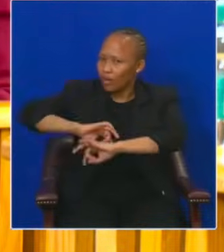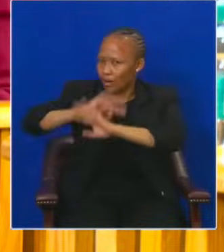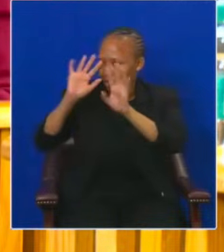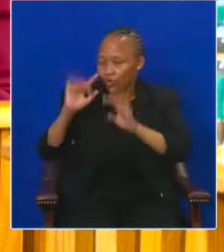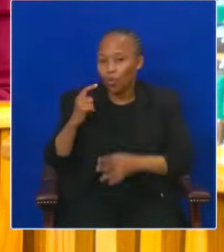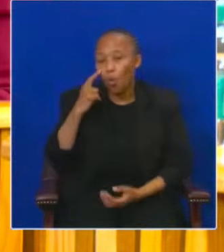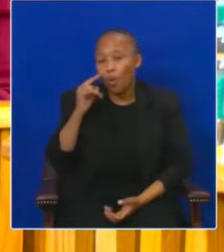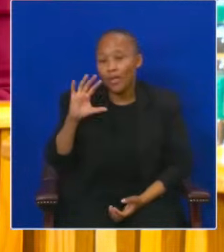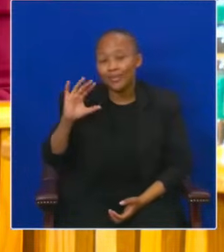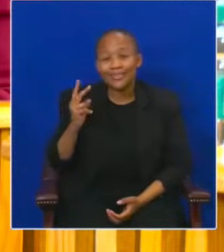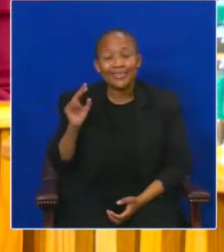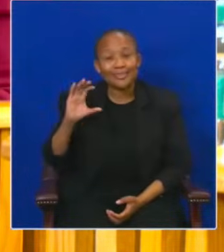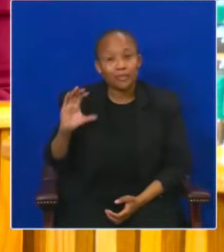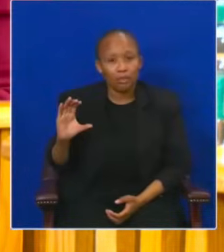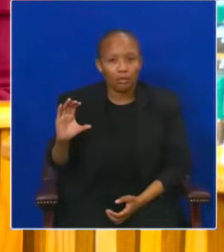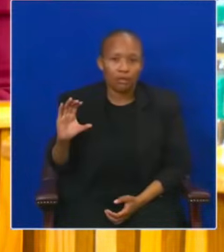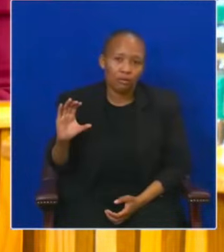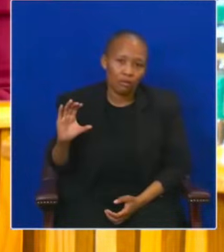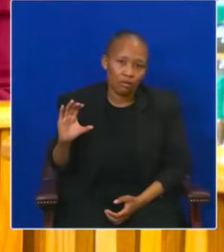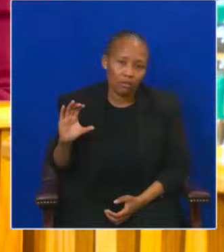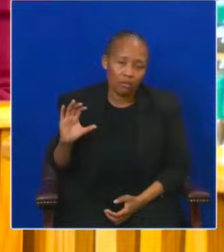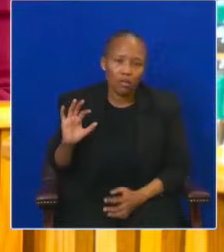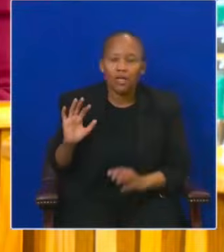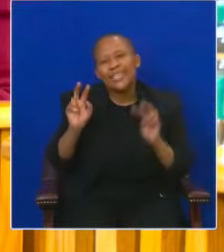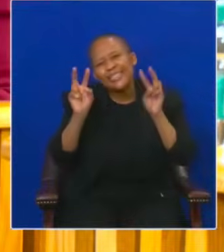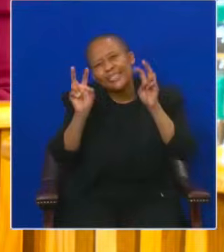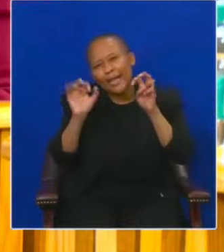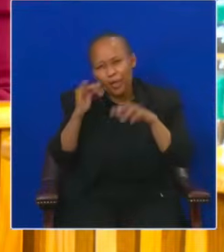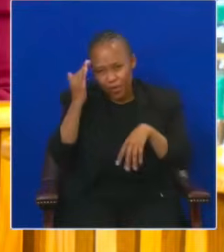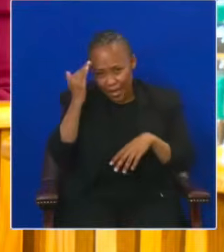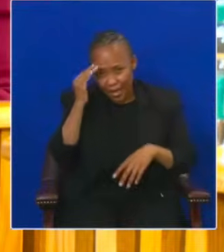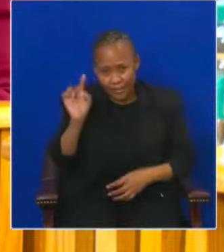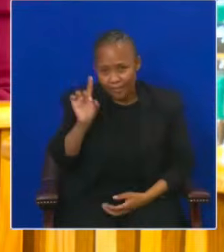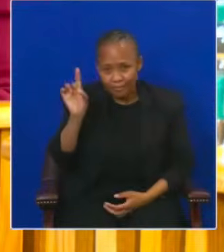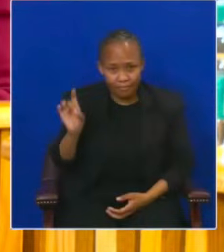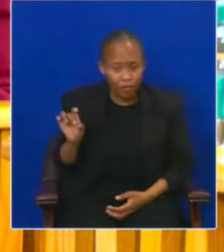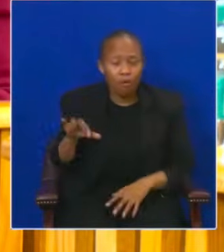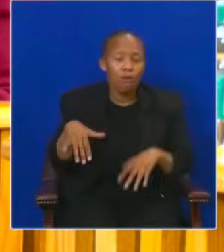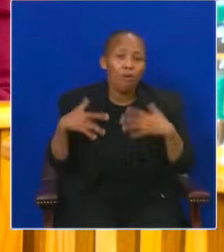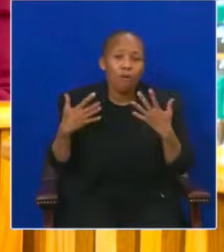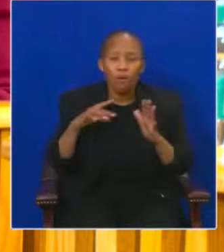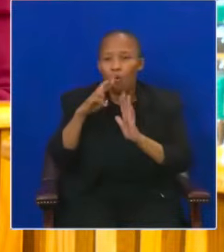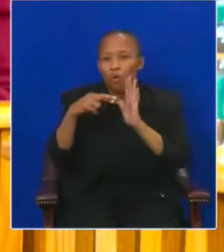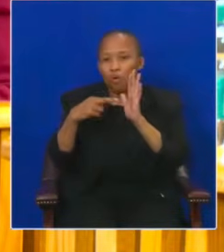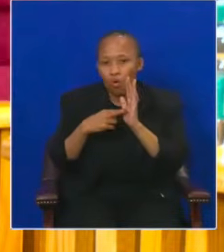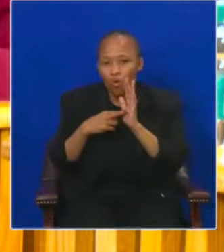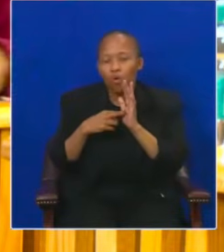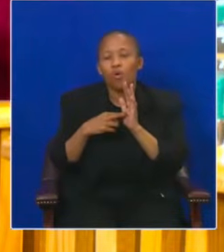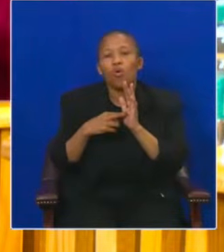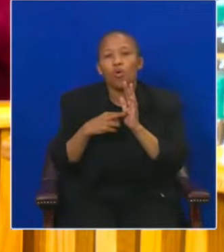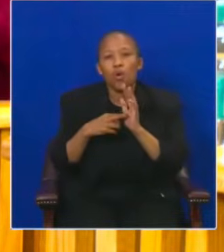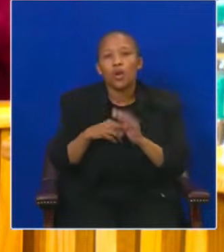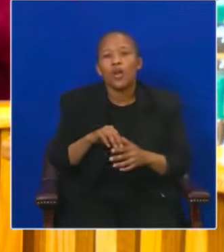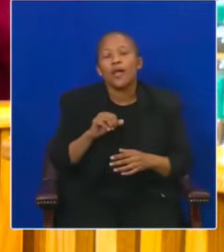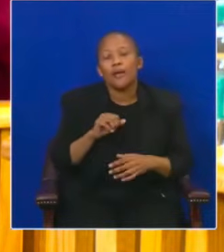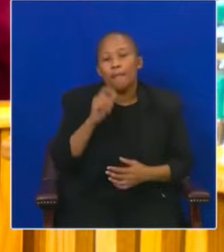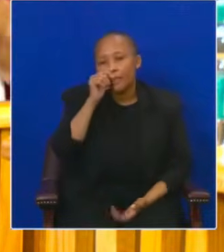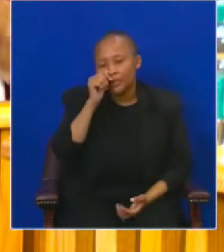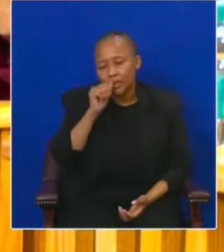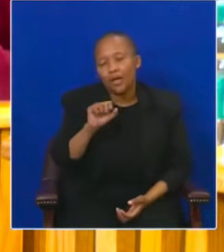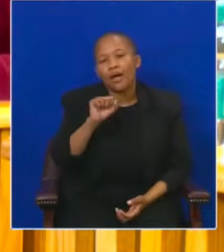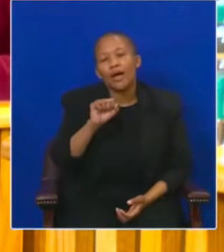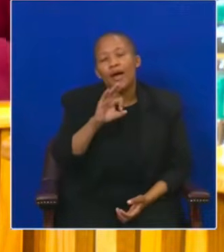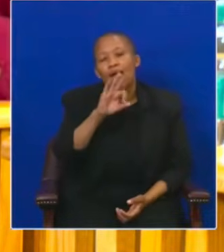the title or role that Sergeant F.E. Nkosi plays within the SAPS?